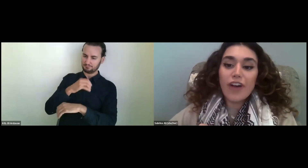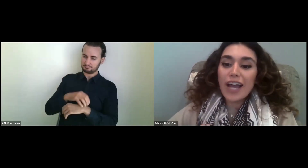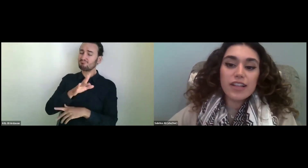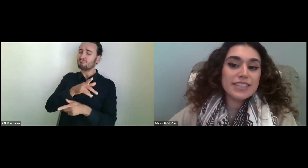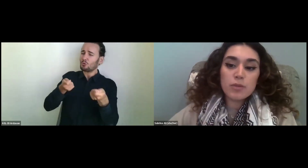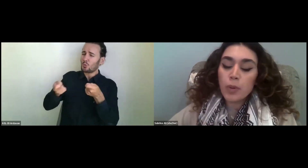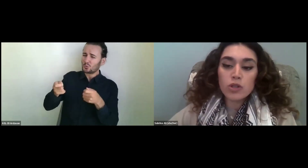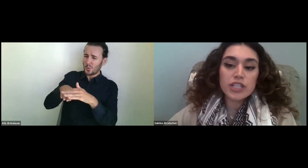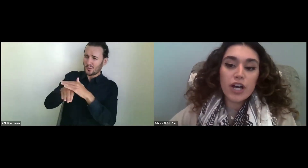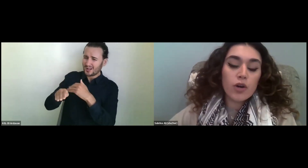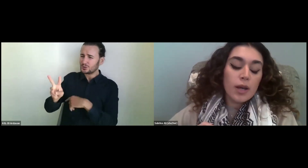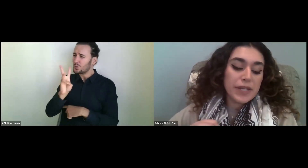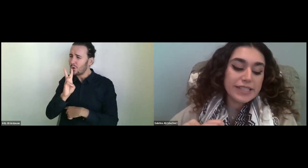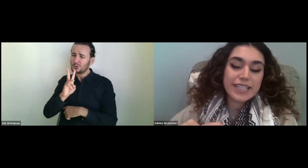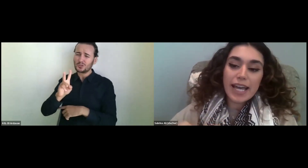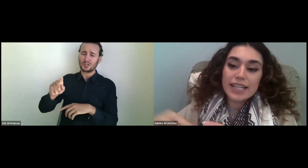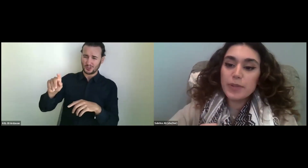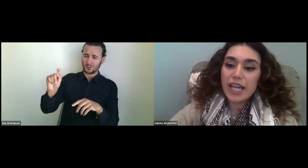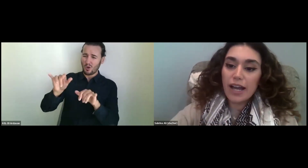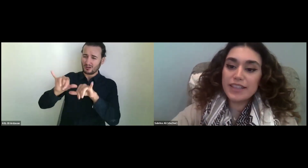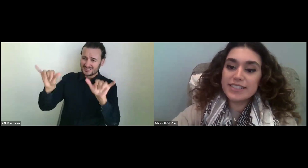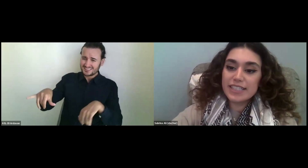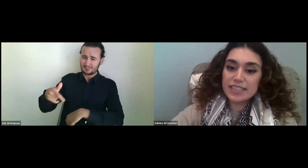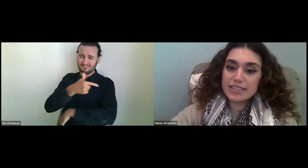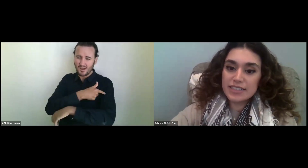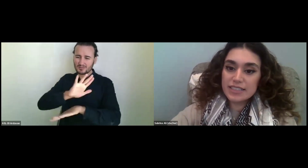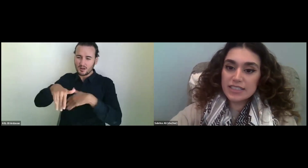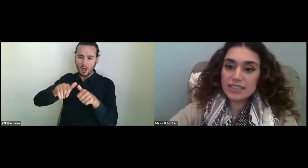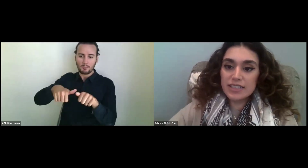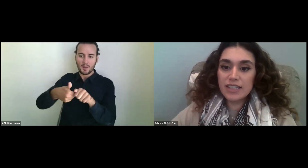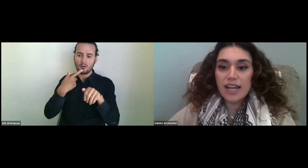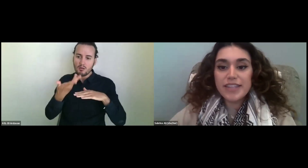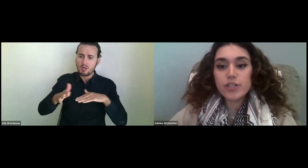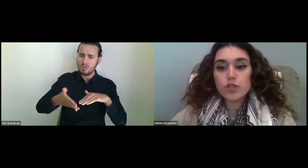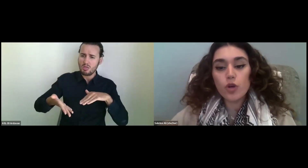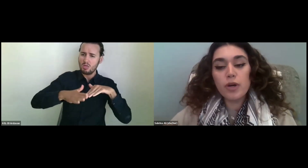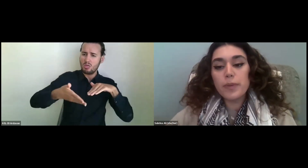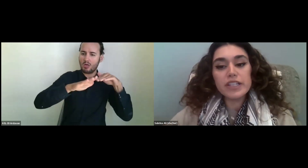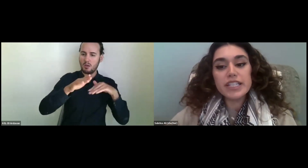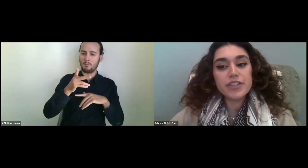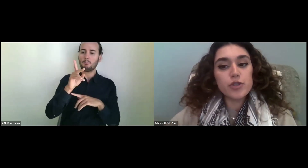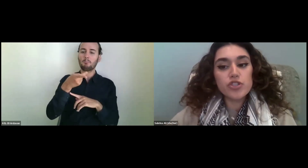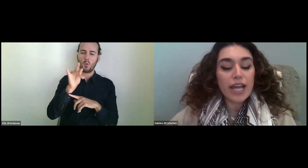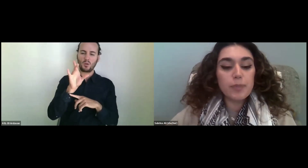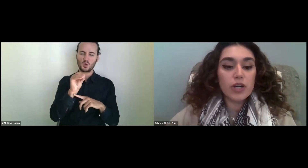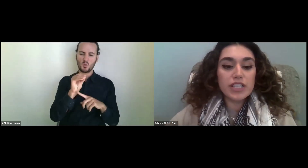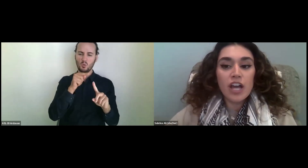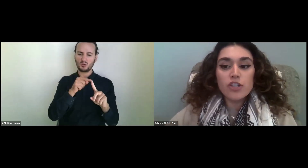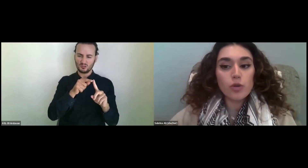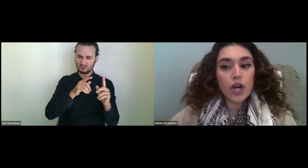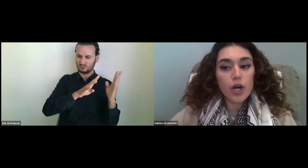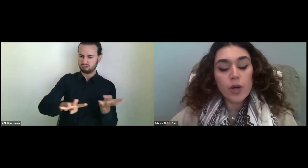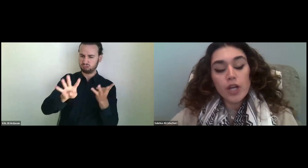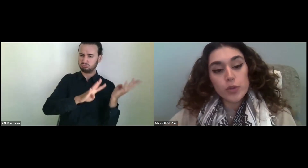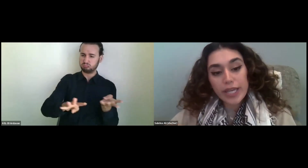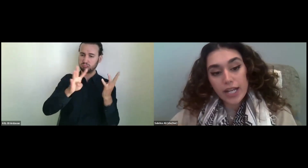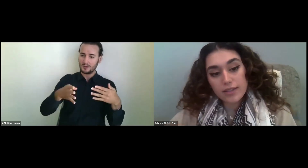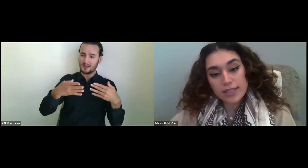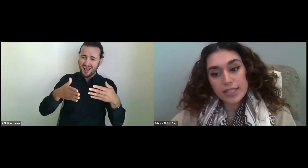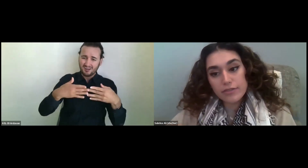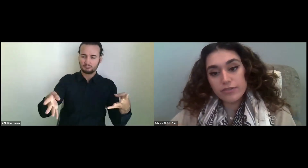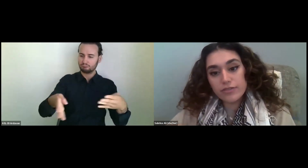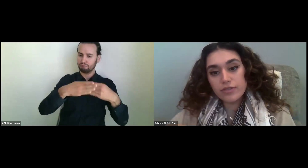here revitalizing polio, BTS behind the scenes. They control mobility through checkpoints, so no,